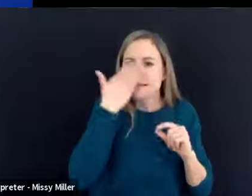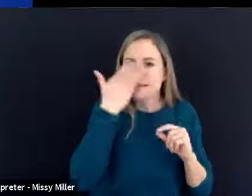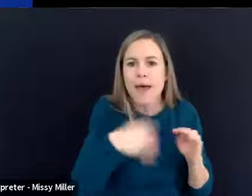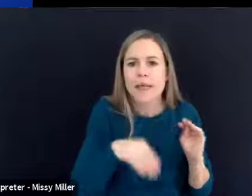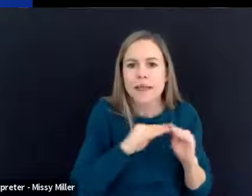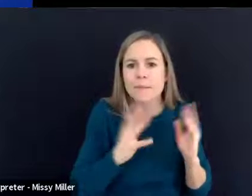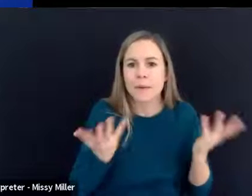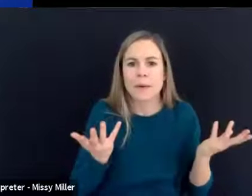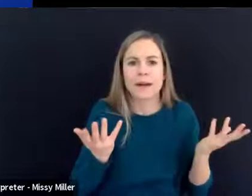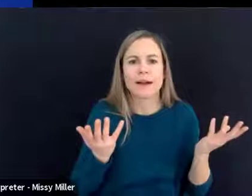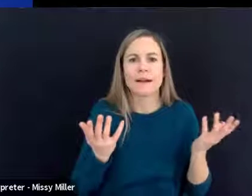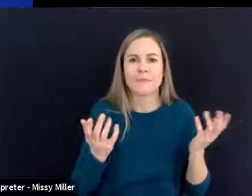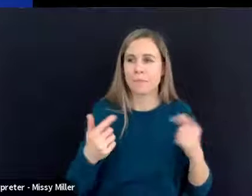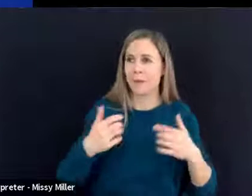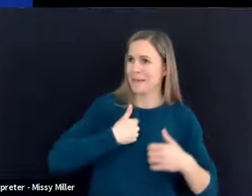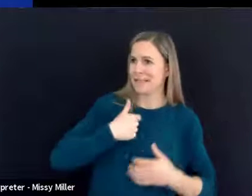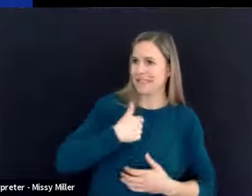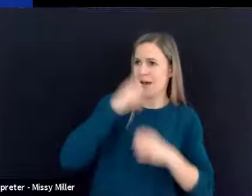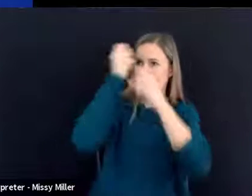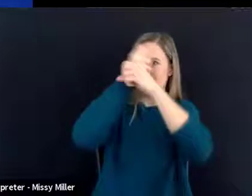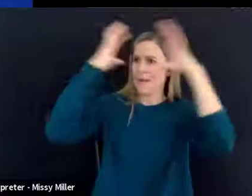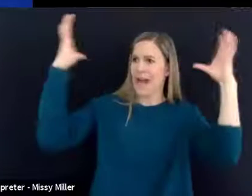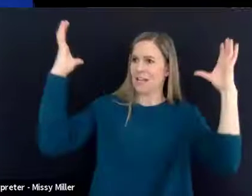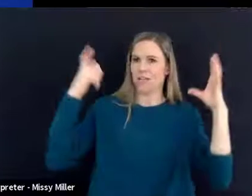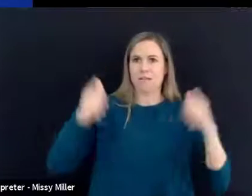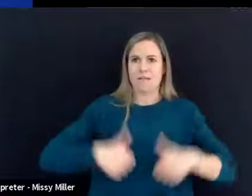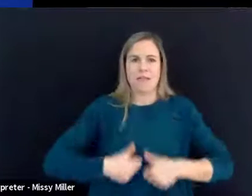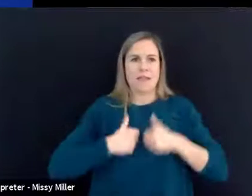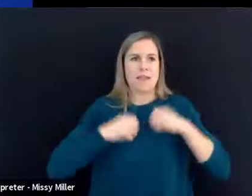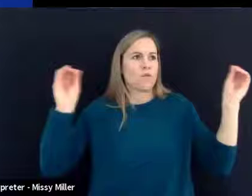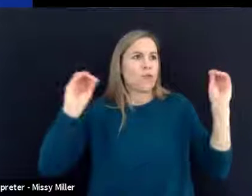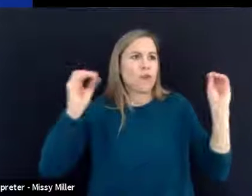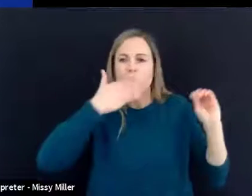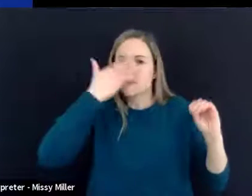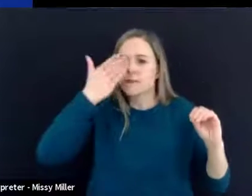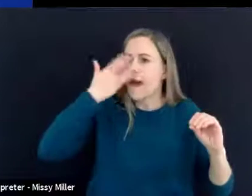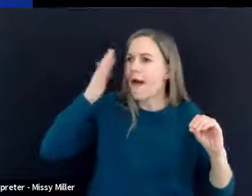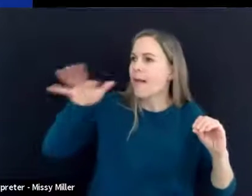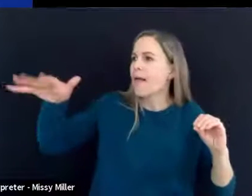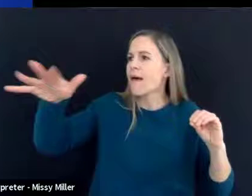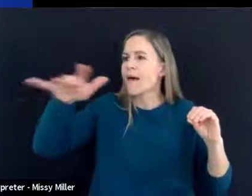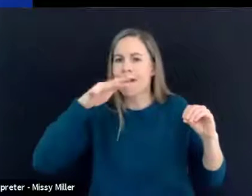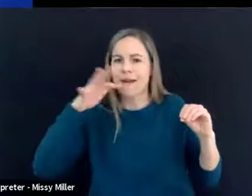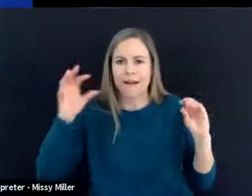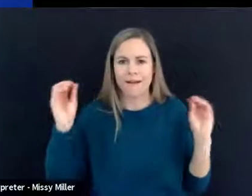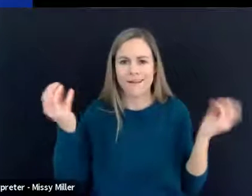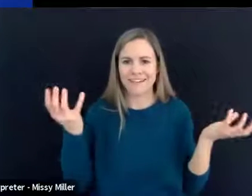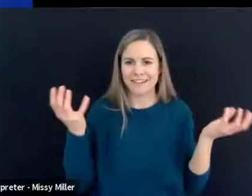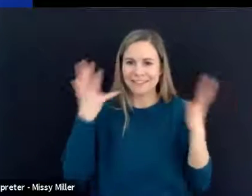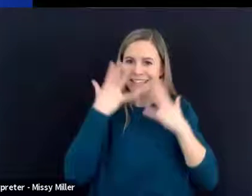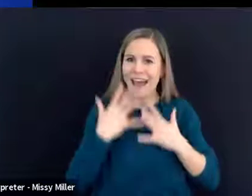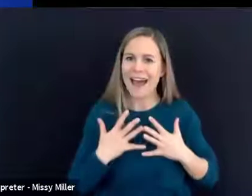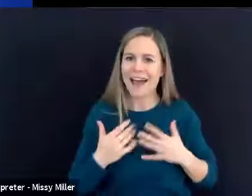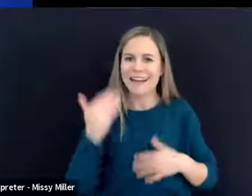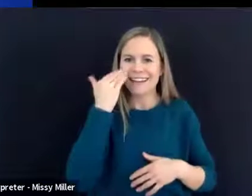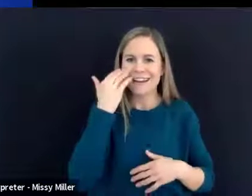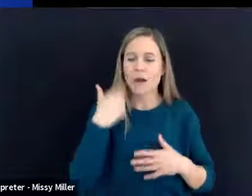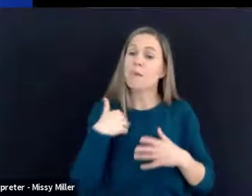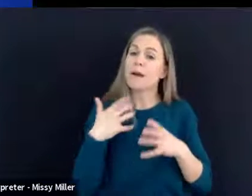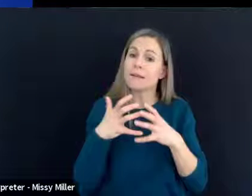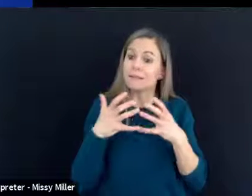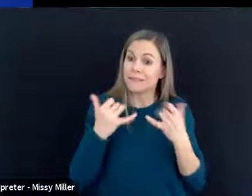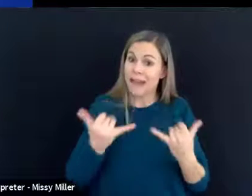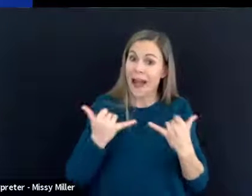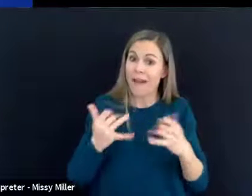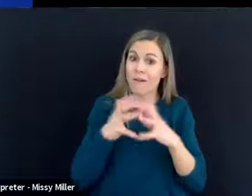can't even begin to imagine what it would be to live without a sense of smell. And sadly, now some people can relate